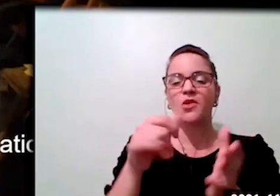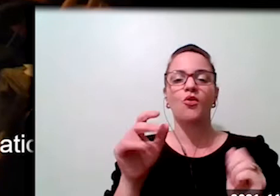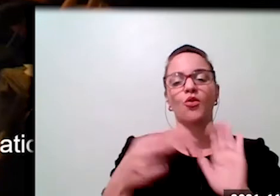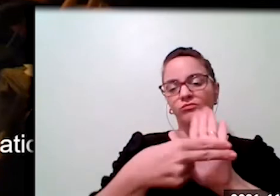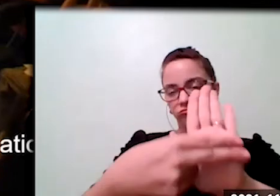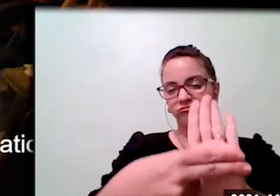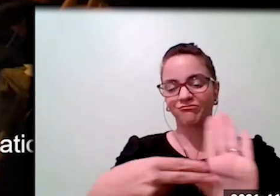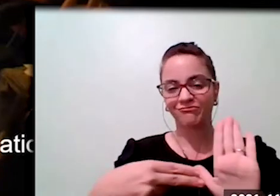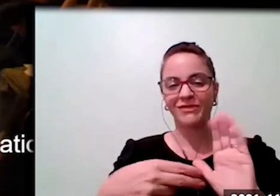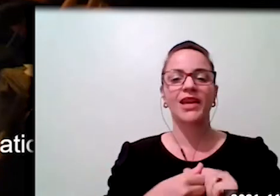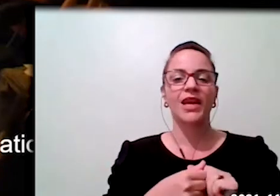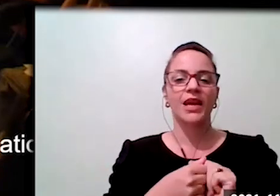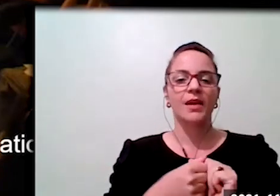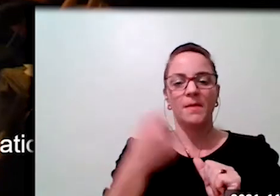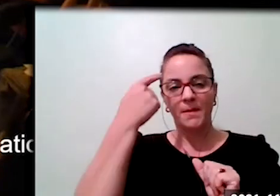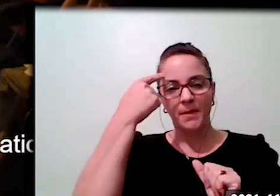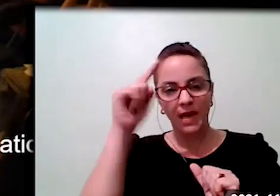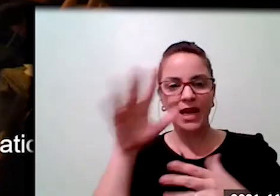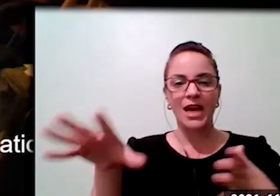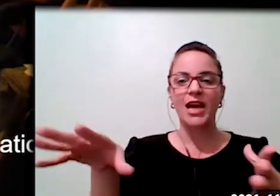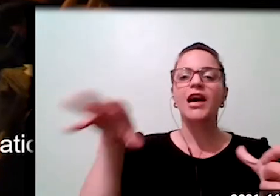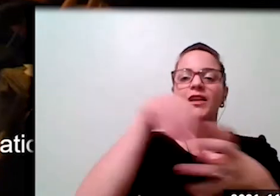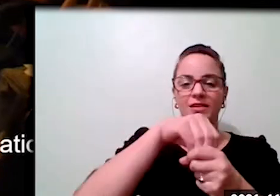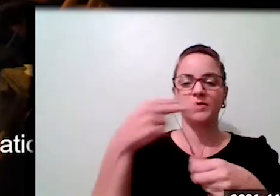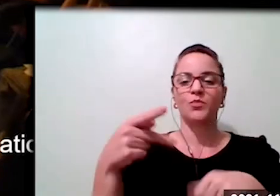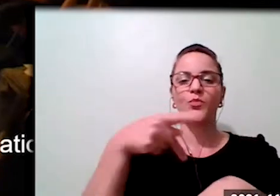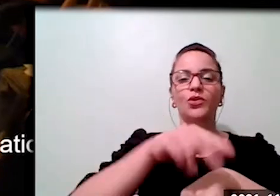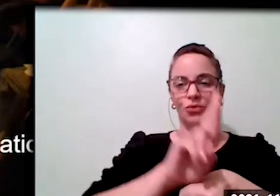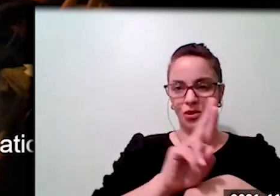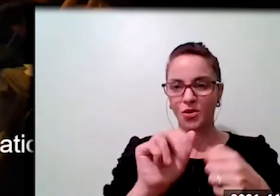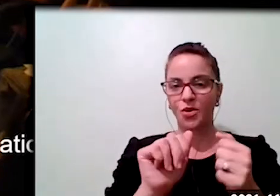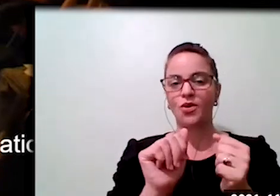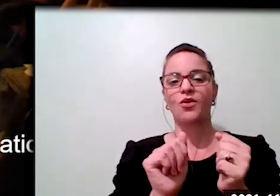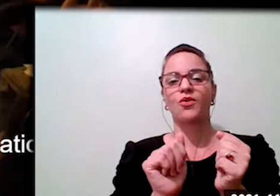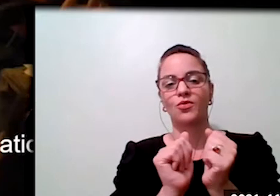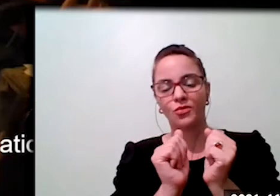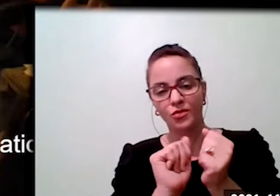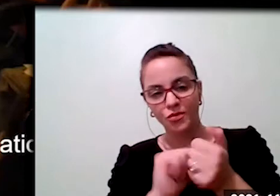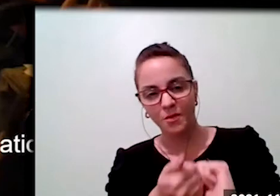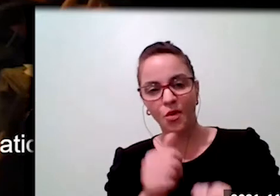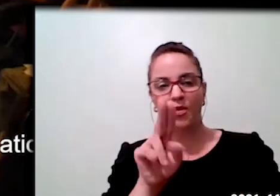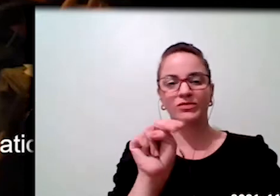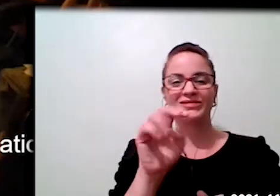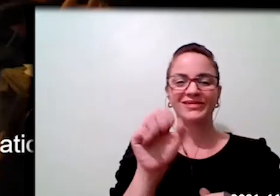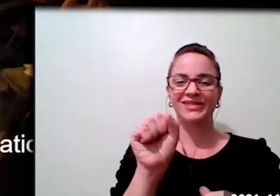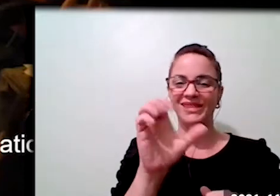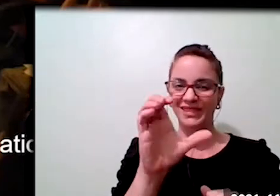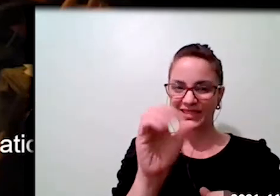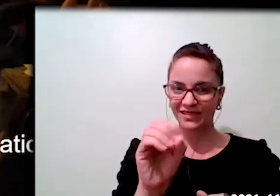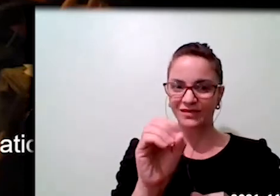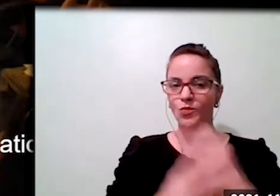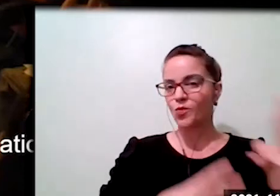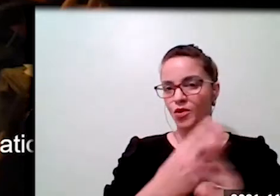the UNESCO World Heritage List. And this is one of her talks. We went to the